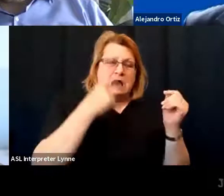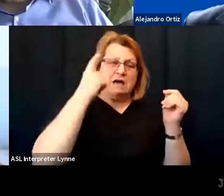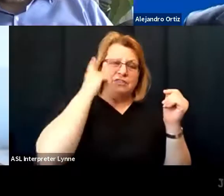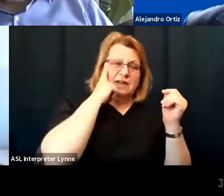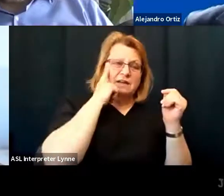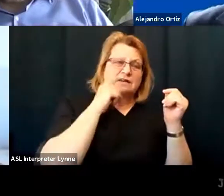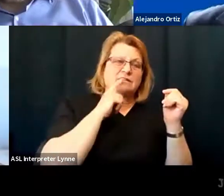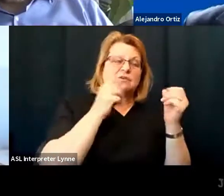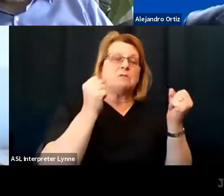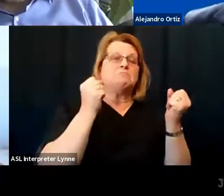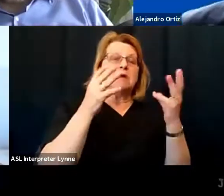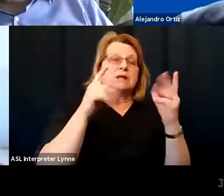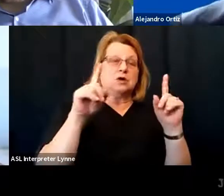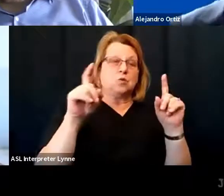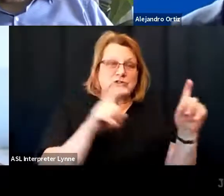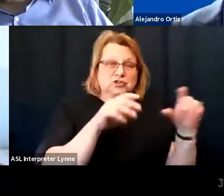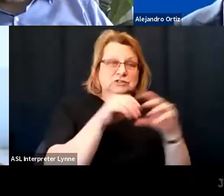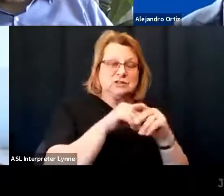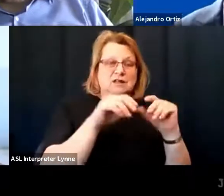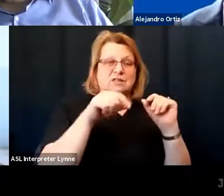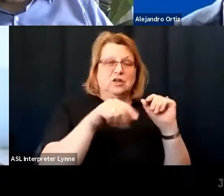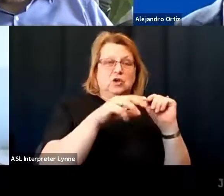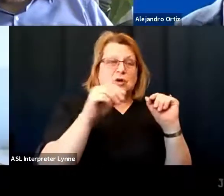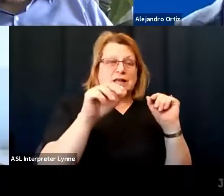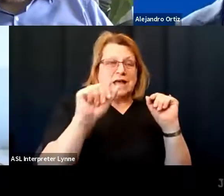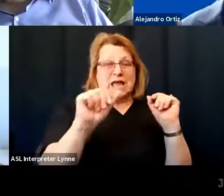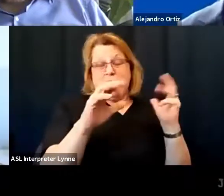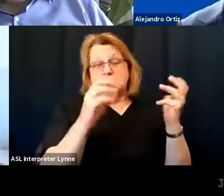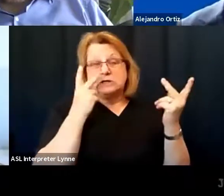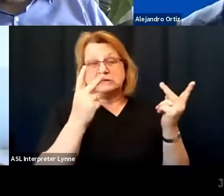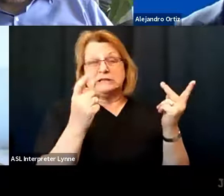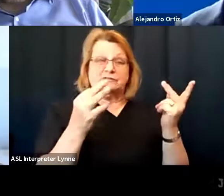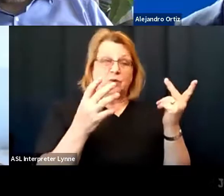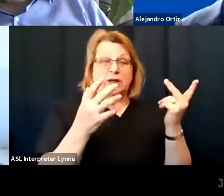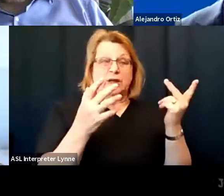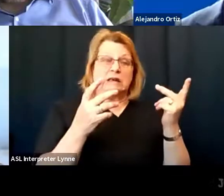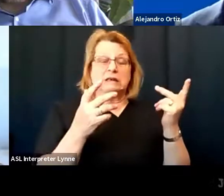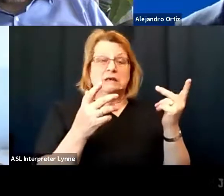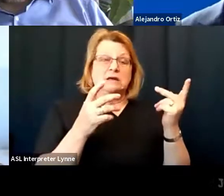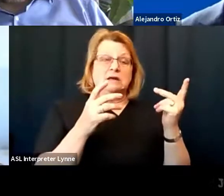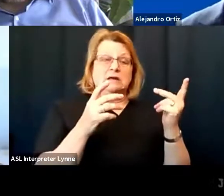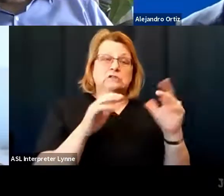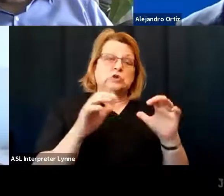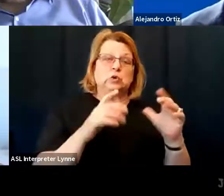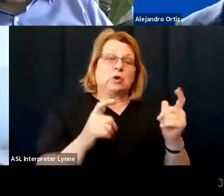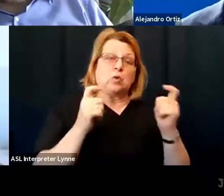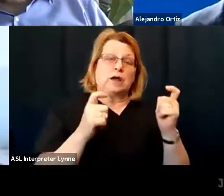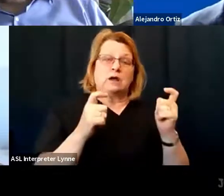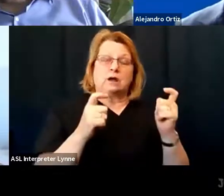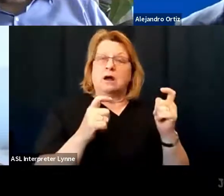are a bunch of questions in the Q&A, and I want to see if we can maybe do like kind of a quick round of trying to answer some of them.